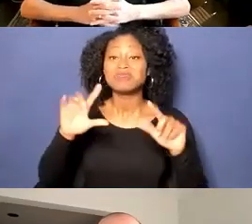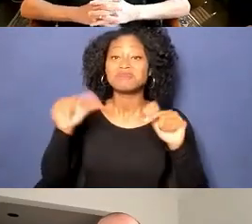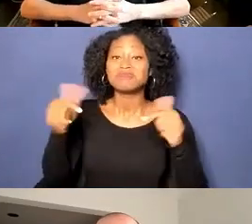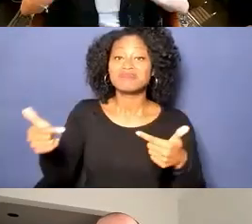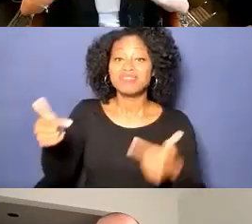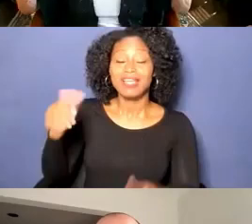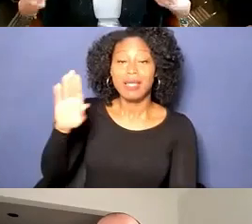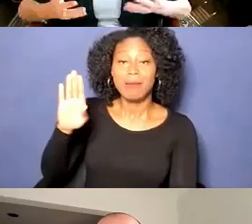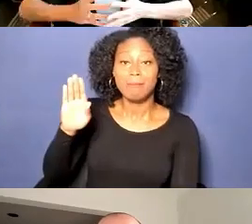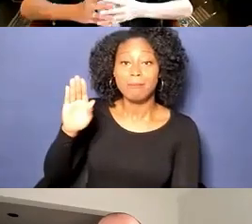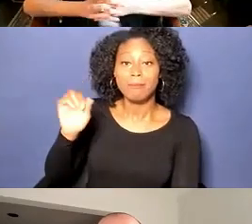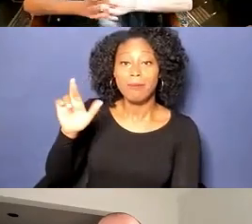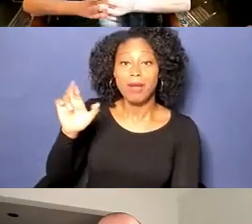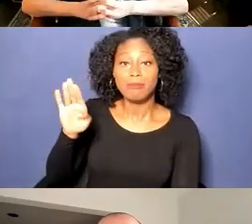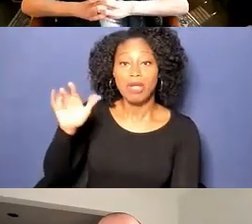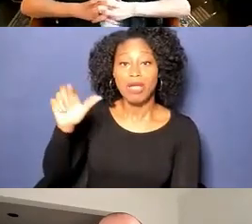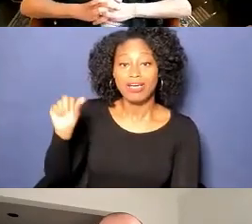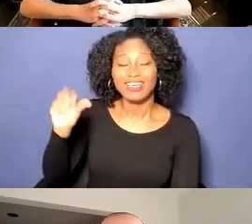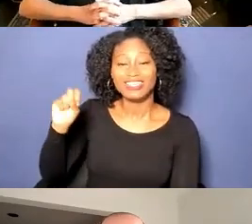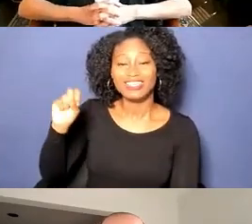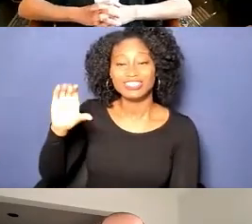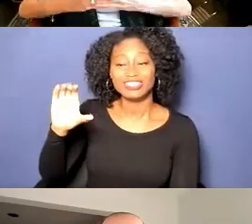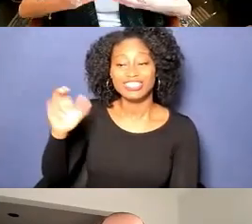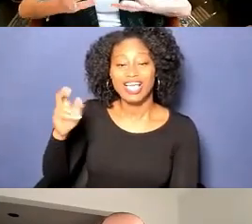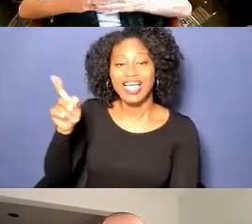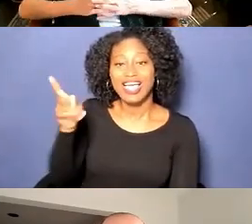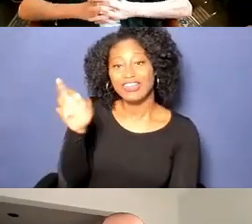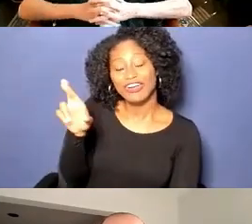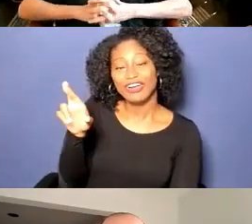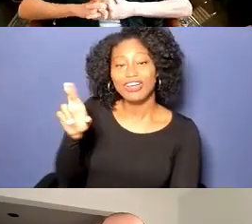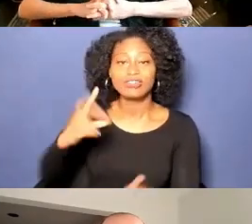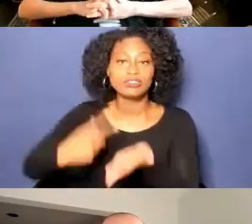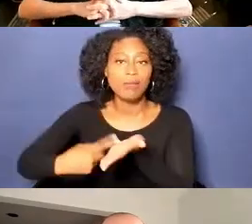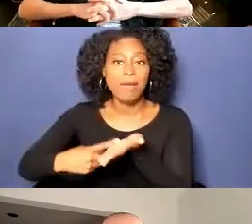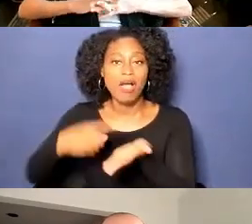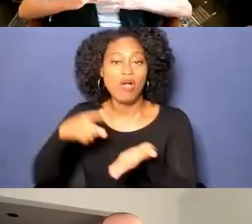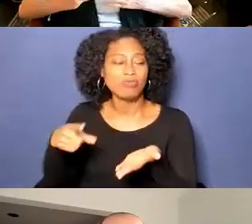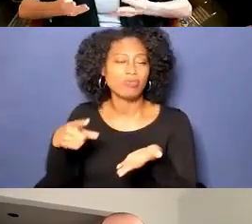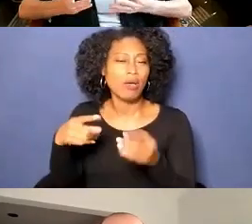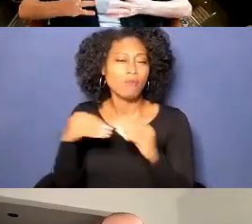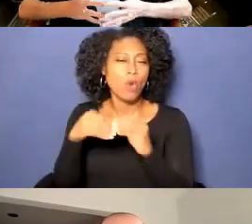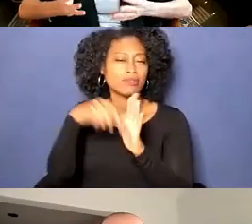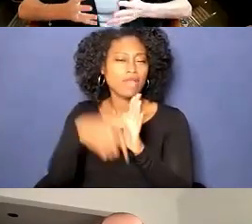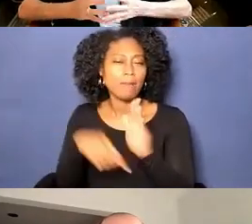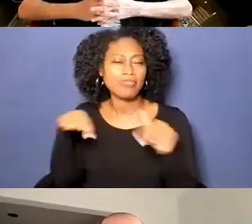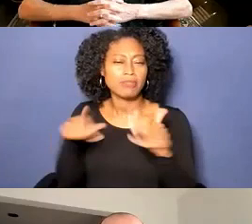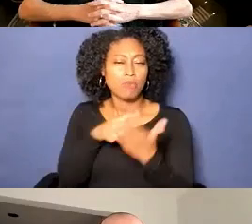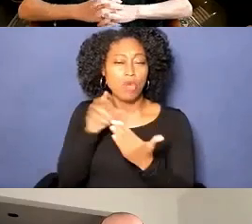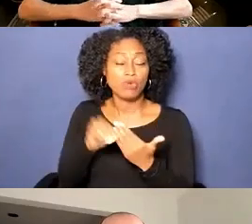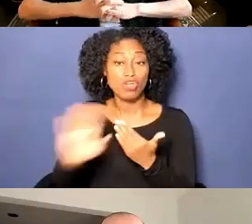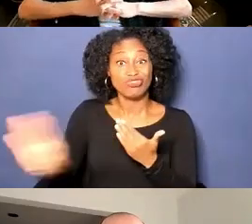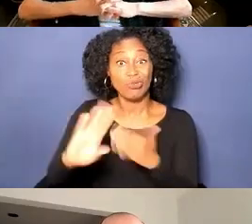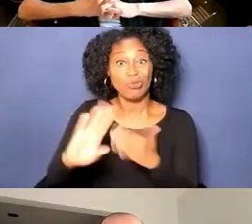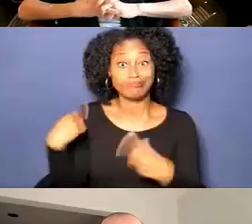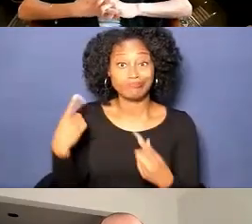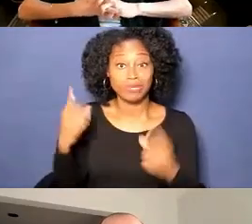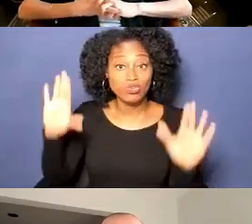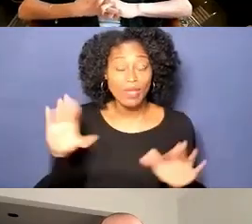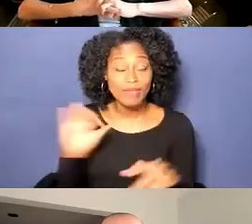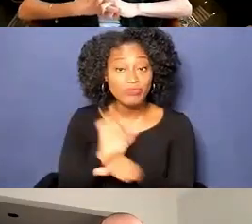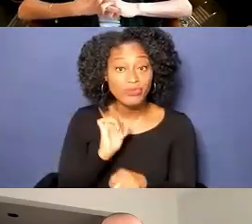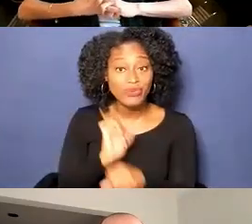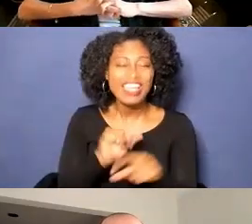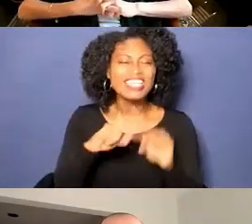on the substance of this program and the great work that you're doing across arenas and levels of scholarship in